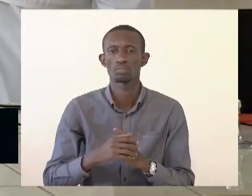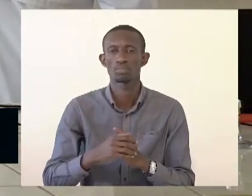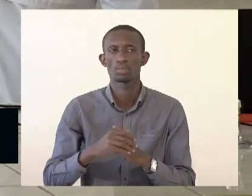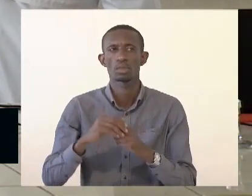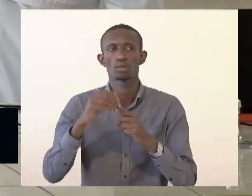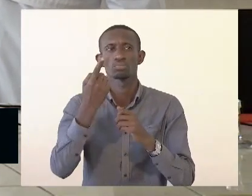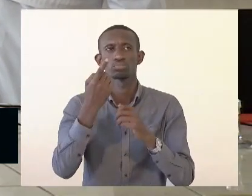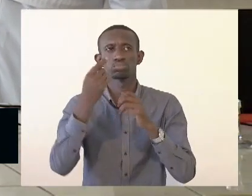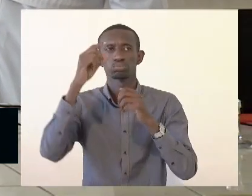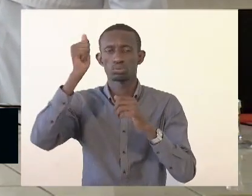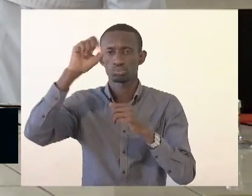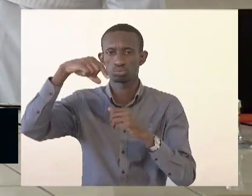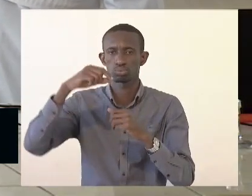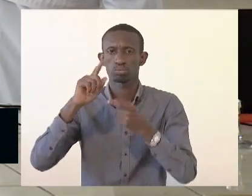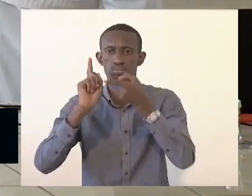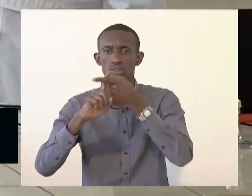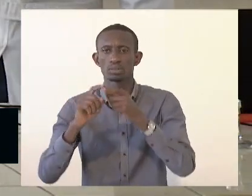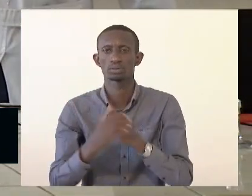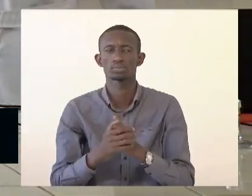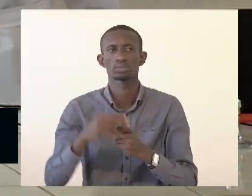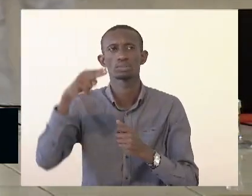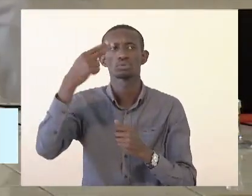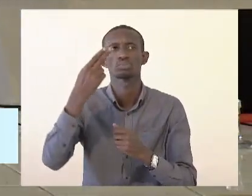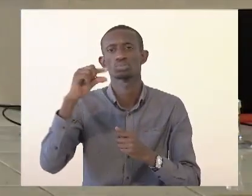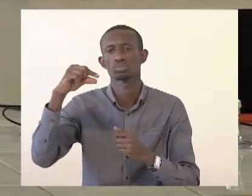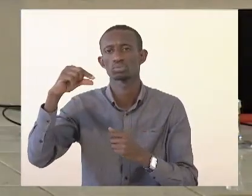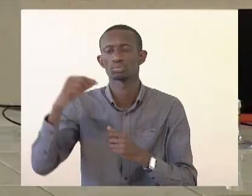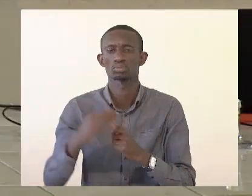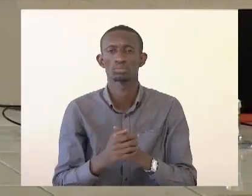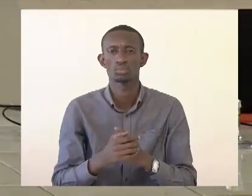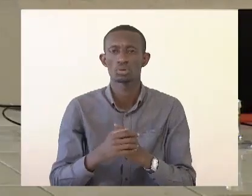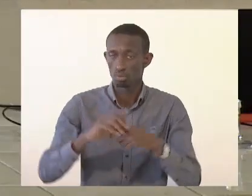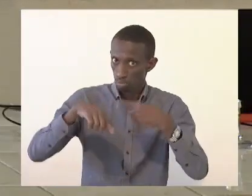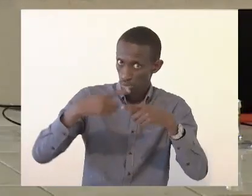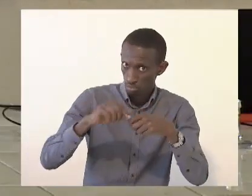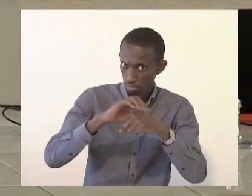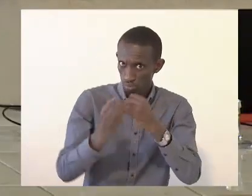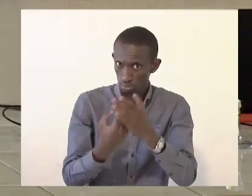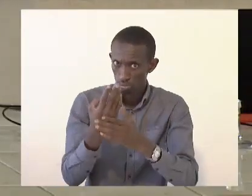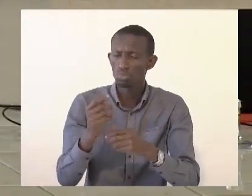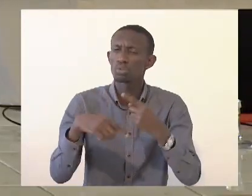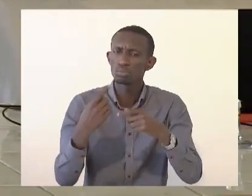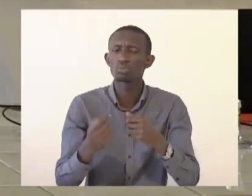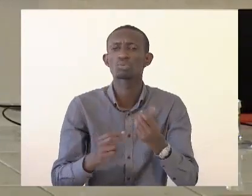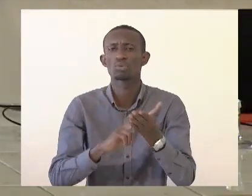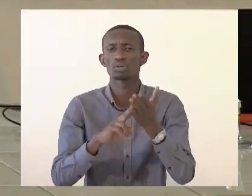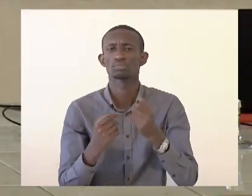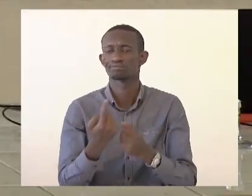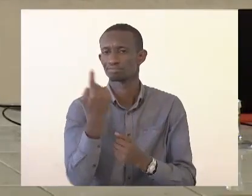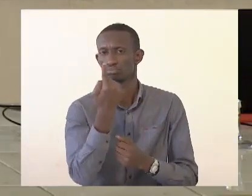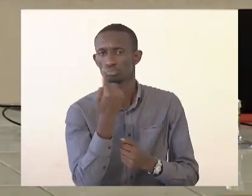soluble, plus hydrogen. We know what we produce every time we use a single